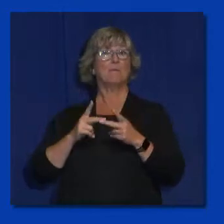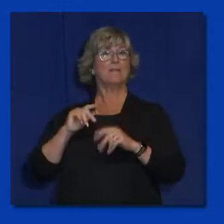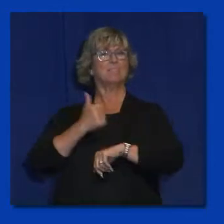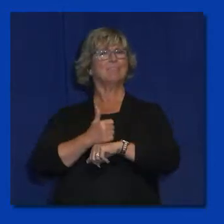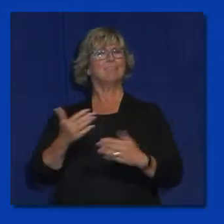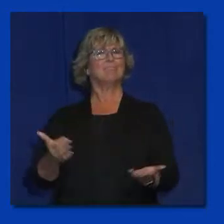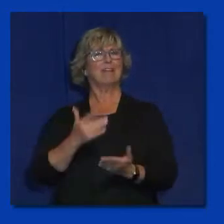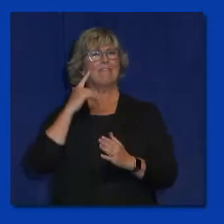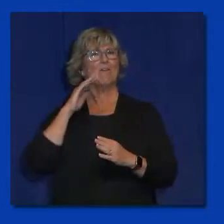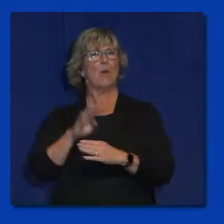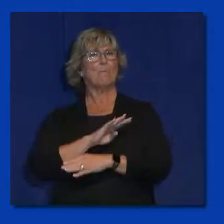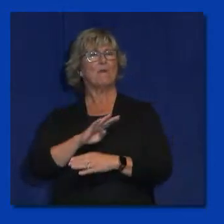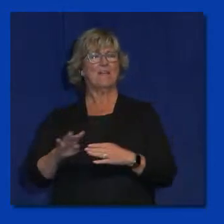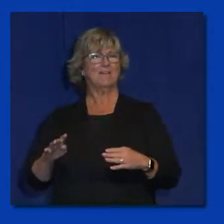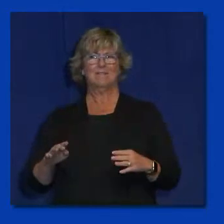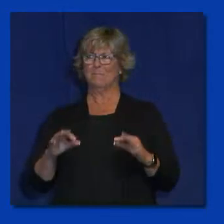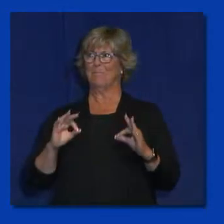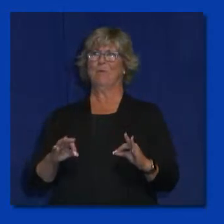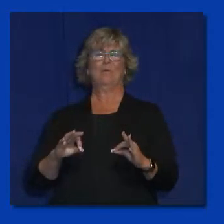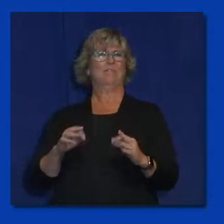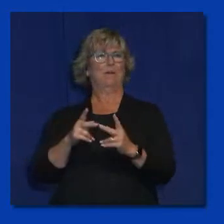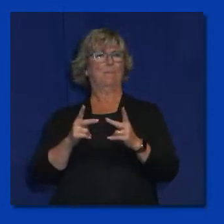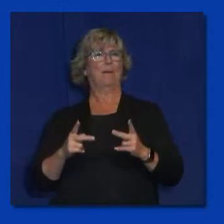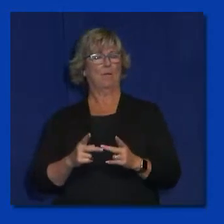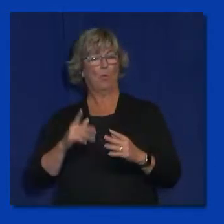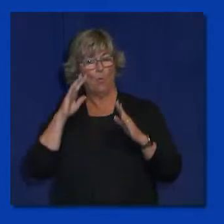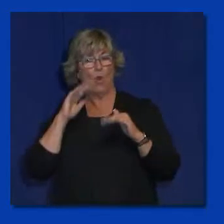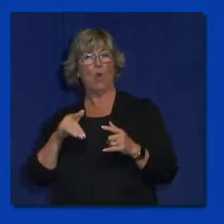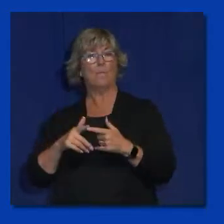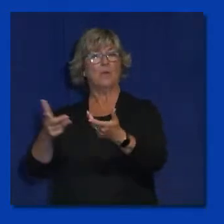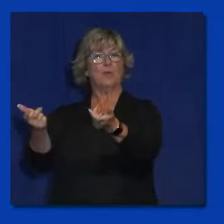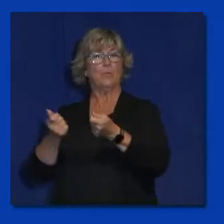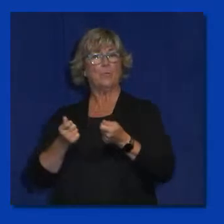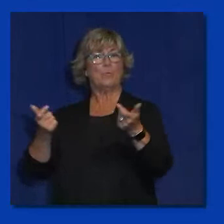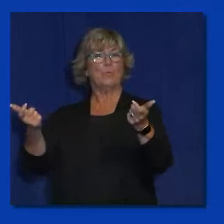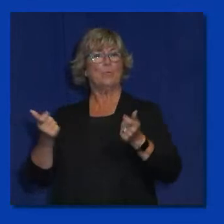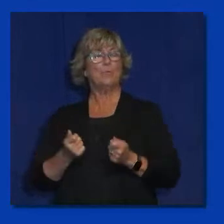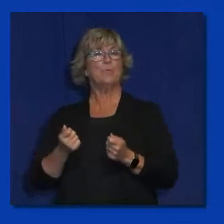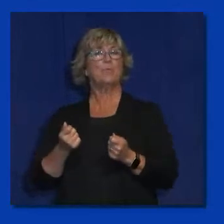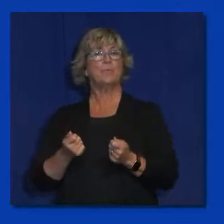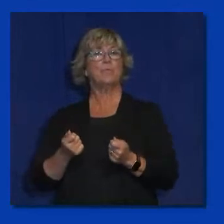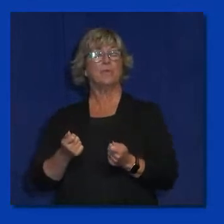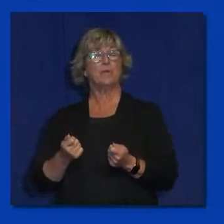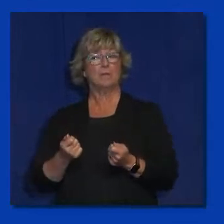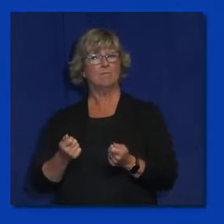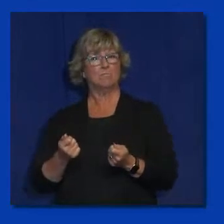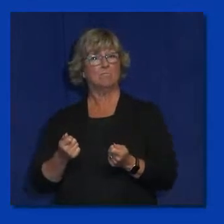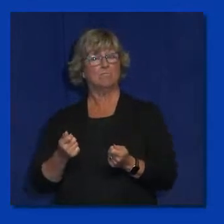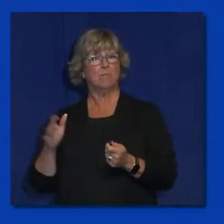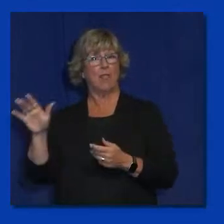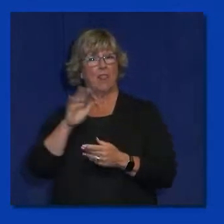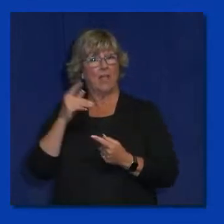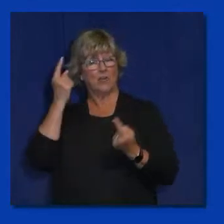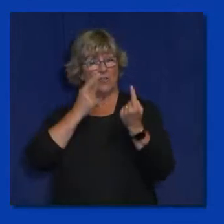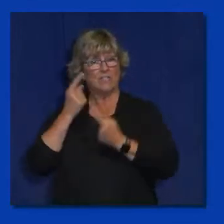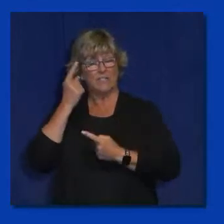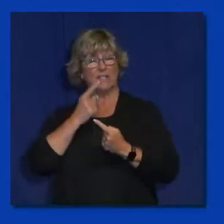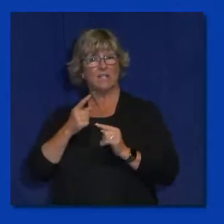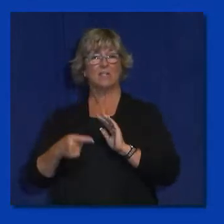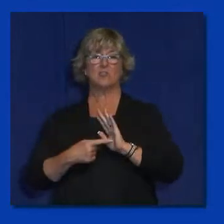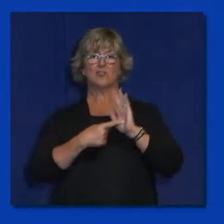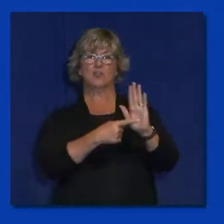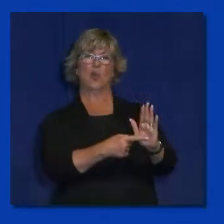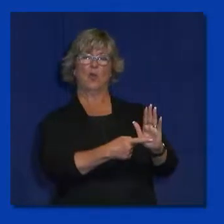business, period, full stop. We don't think there's any other better place. We're hoping to induce a renewed consideration of that, and that's